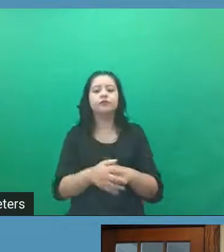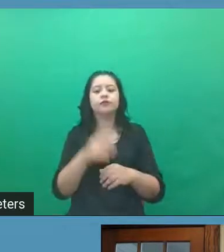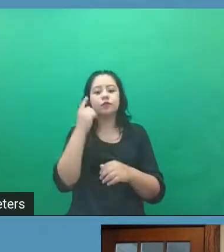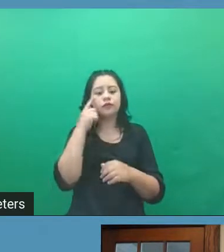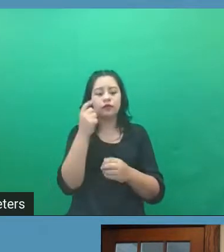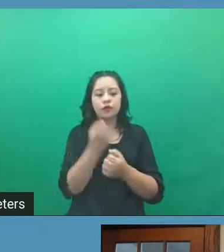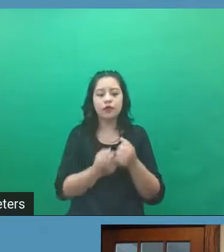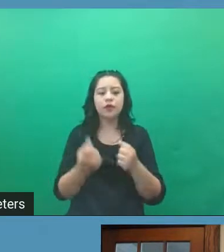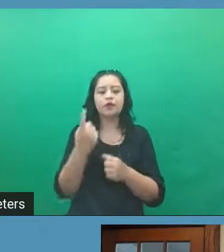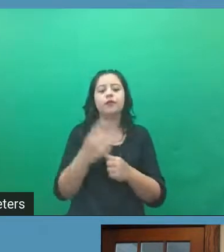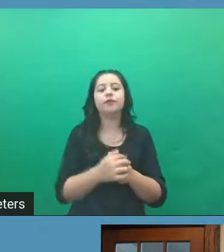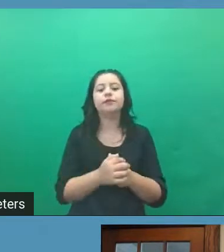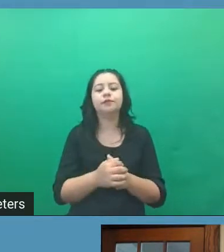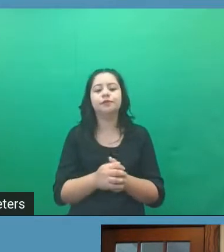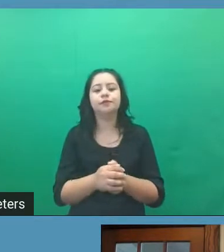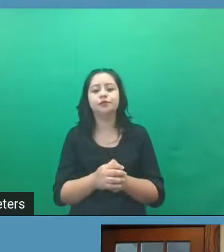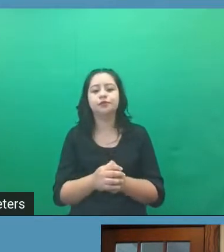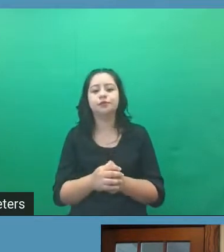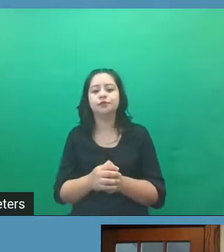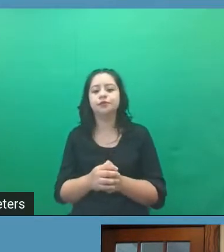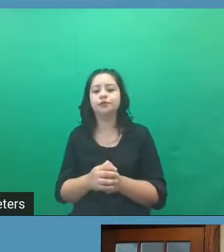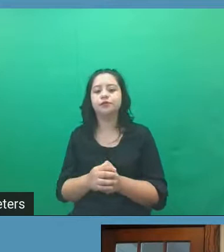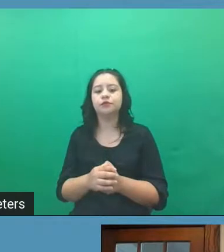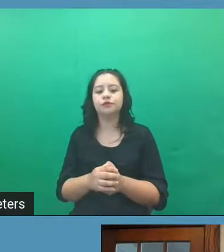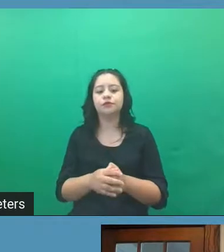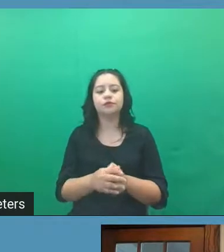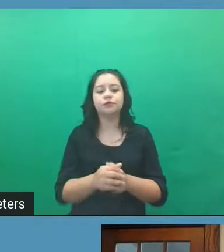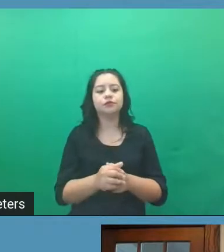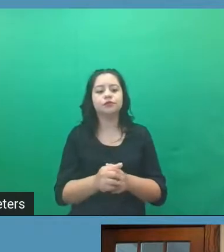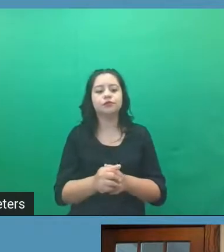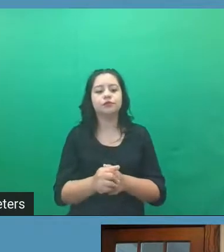aspect to put into those review systems.